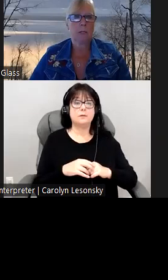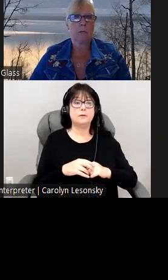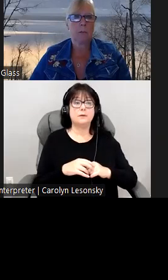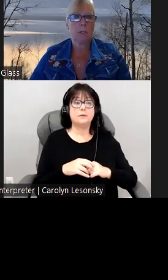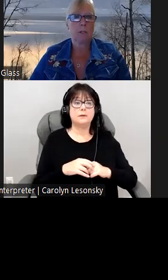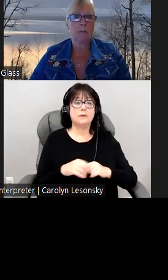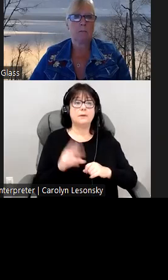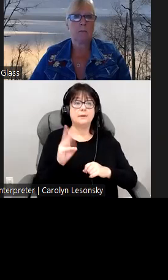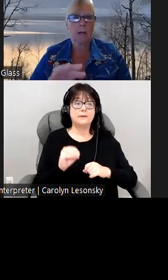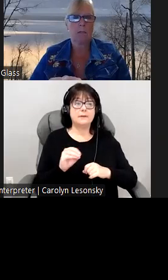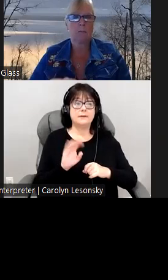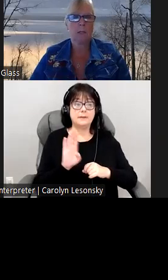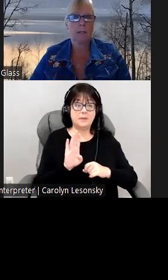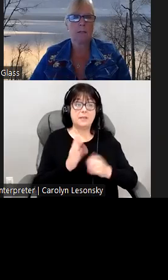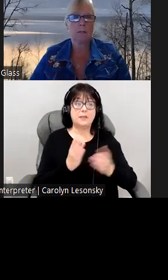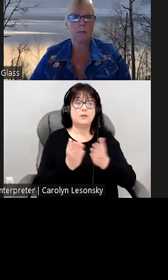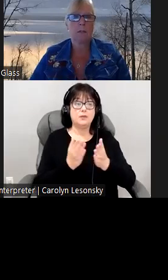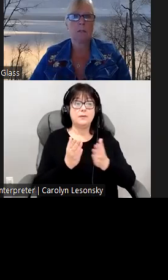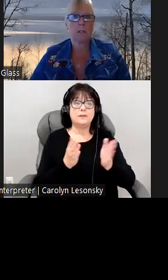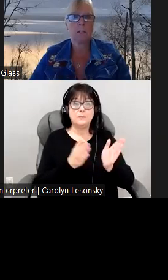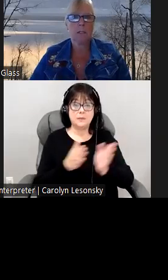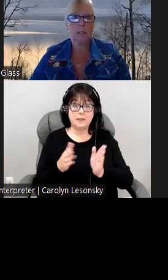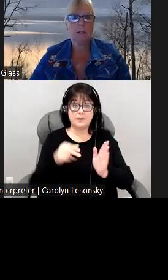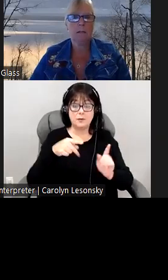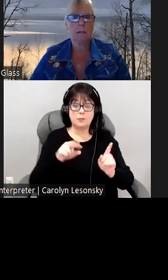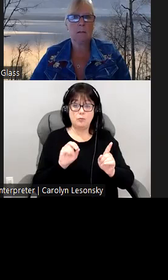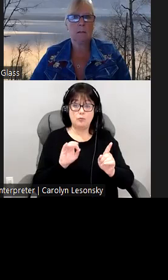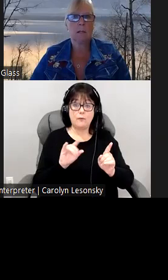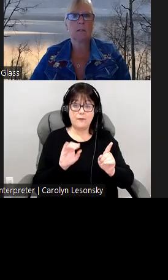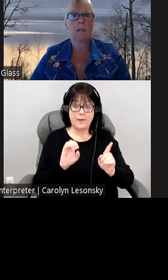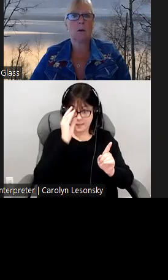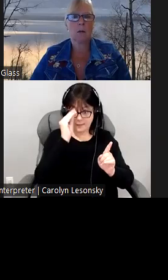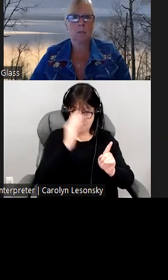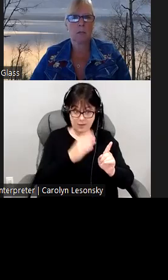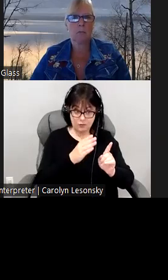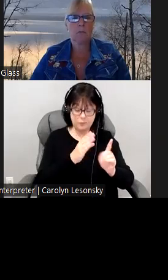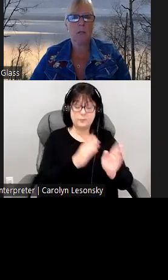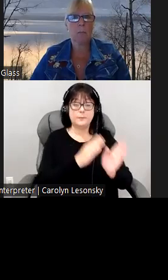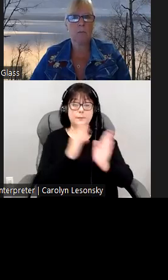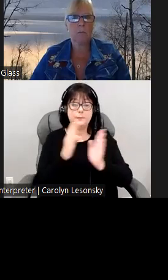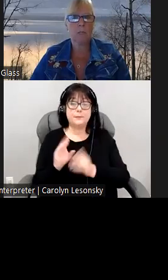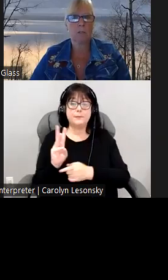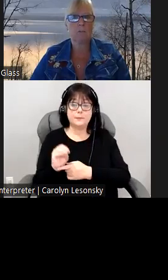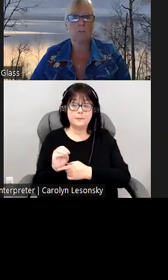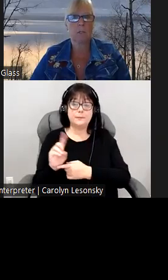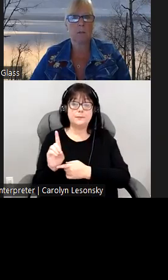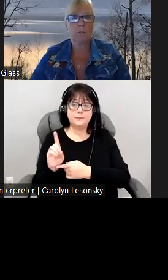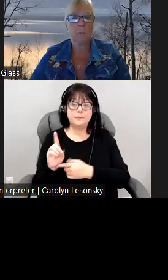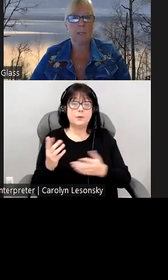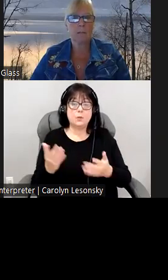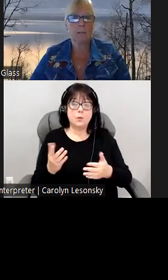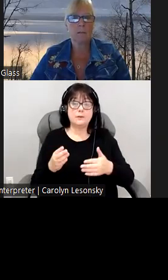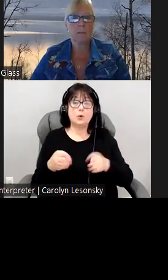profile information for active plans. 60D has the outcome and follow-up information for